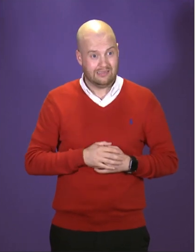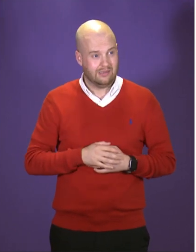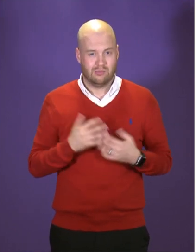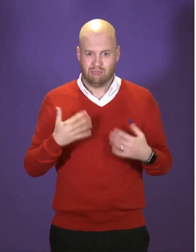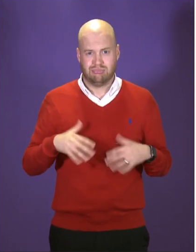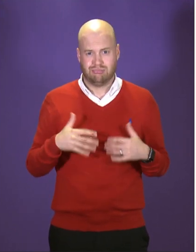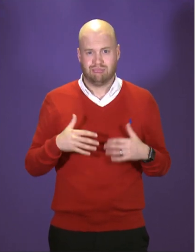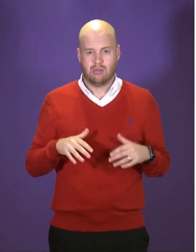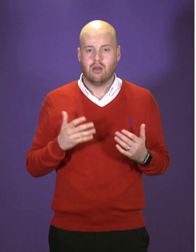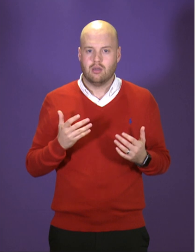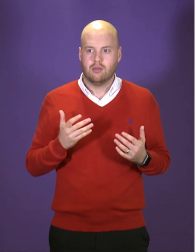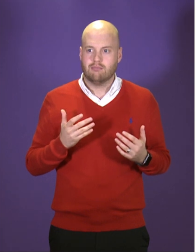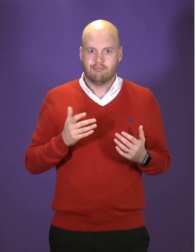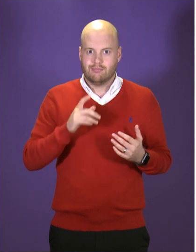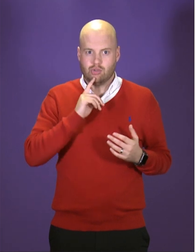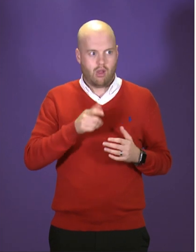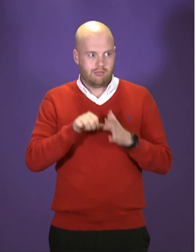understand. Similarly,